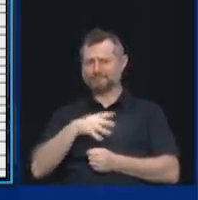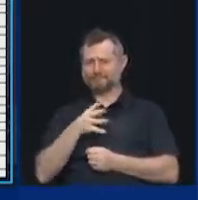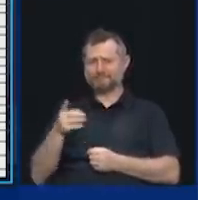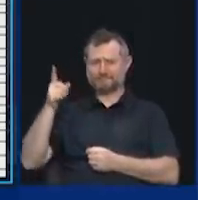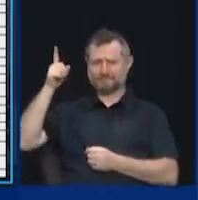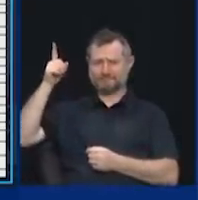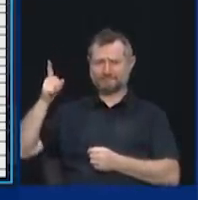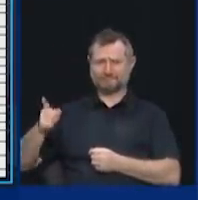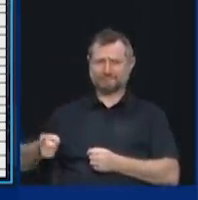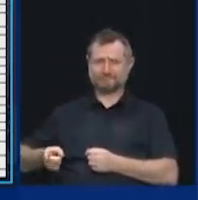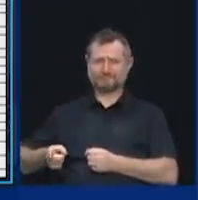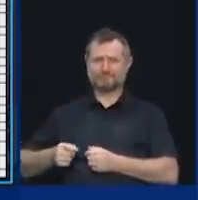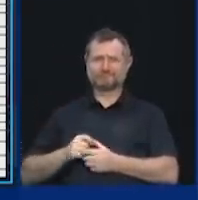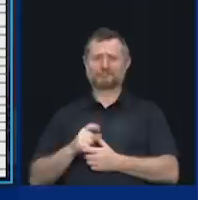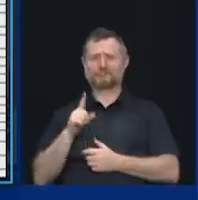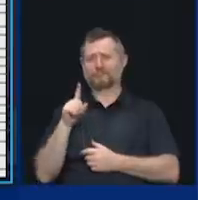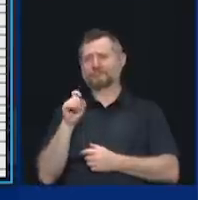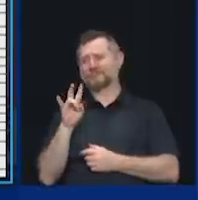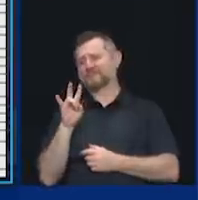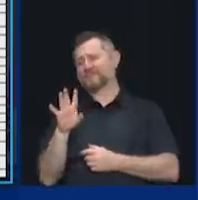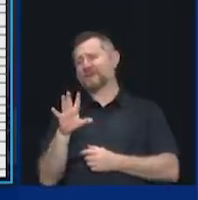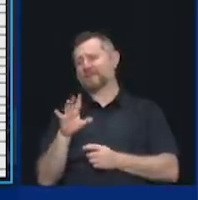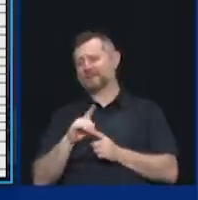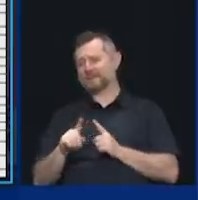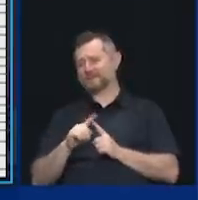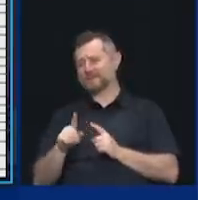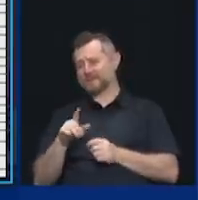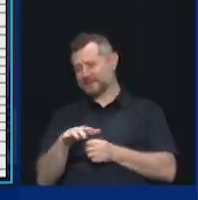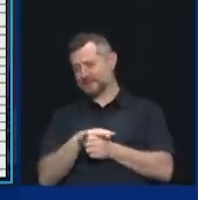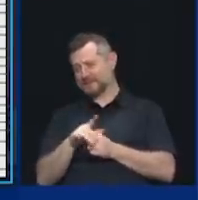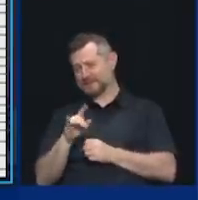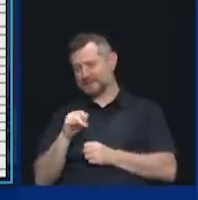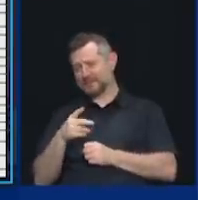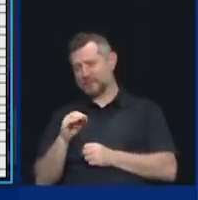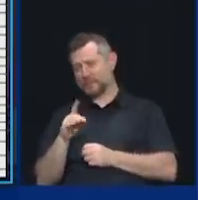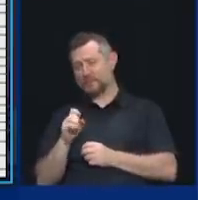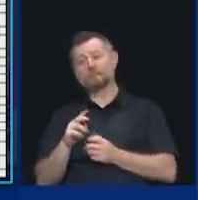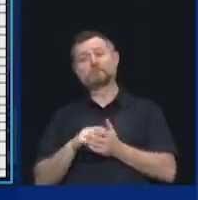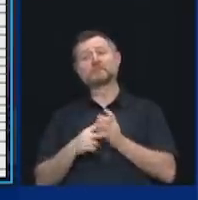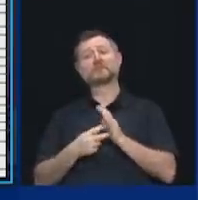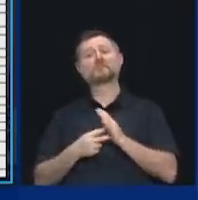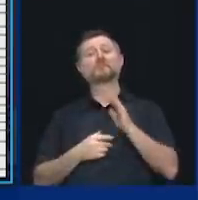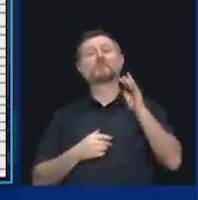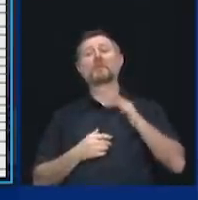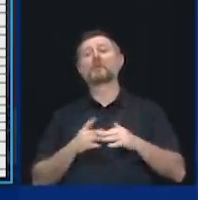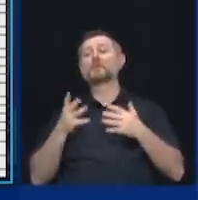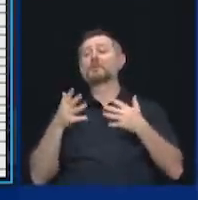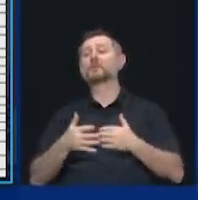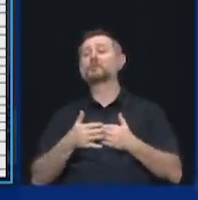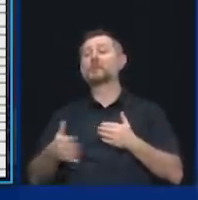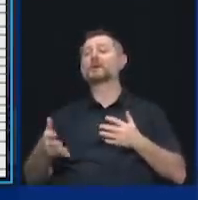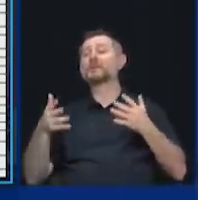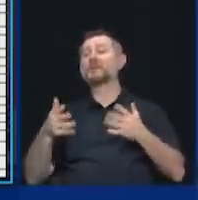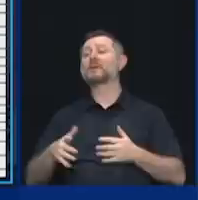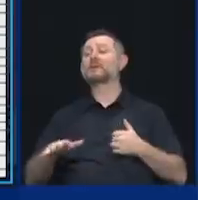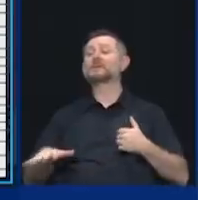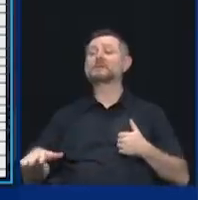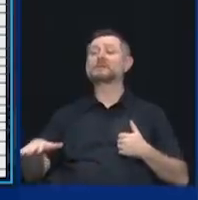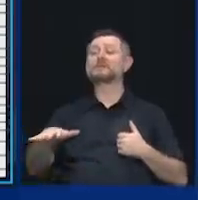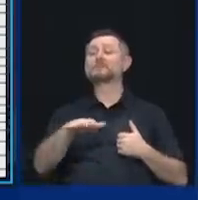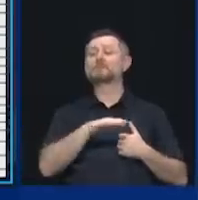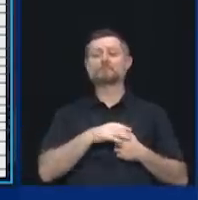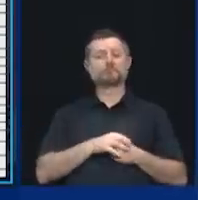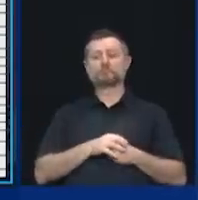And if you have, this is not just a remainder of the zip codes and their vaccination rates, it